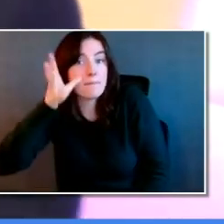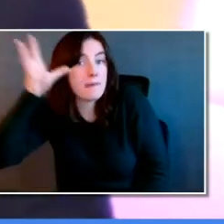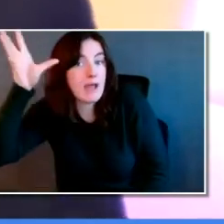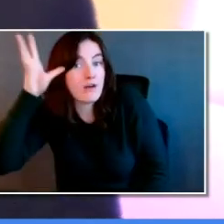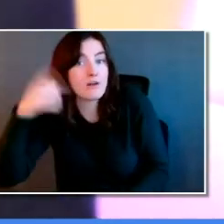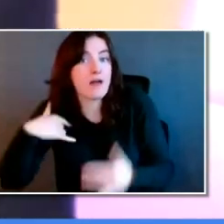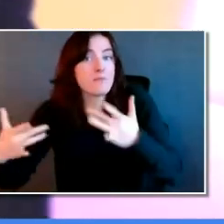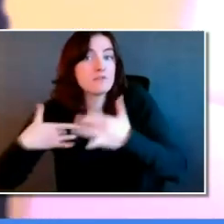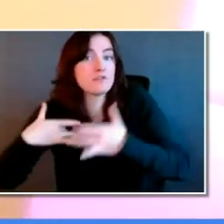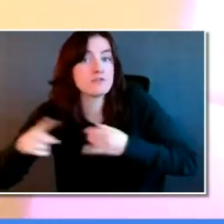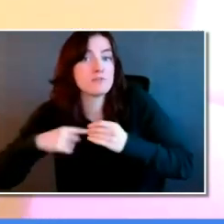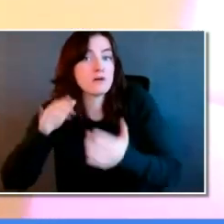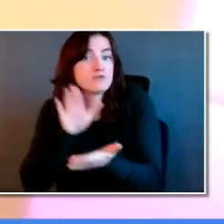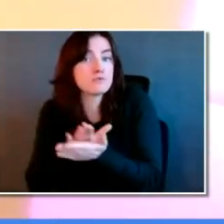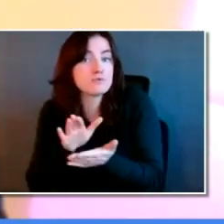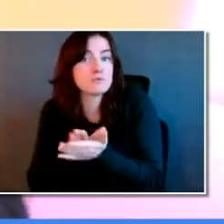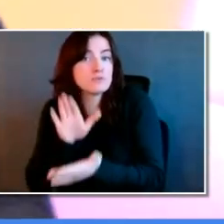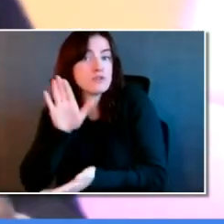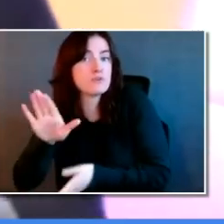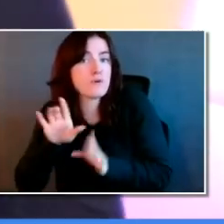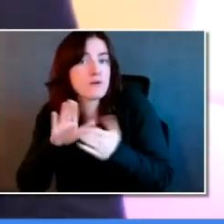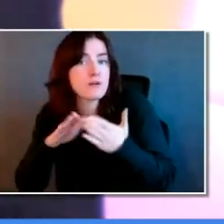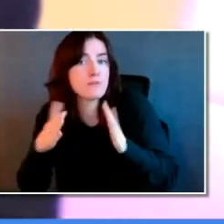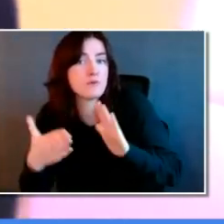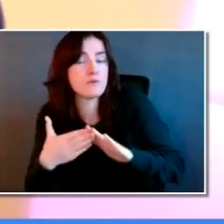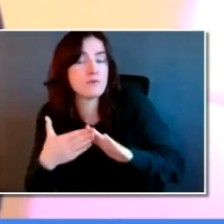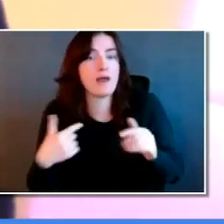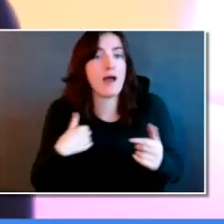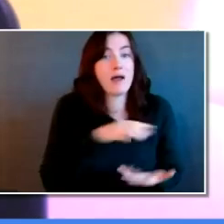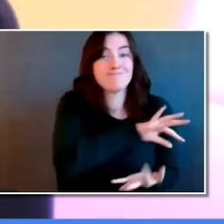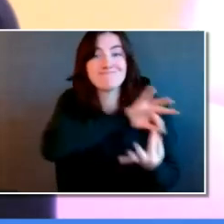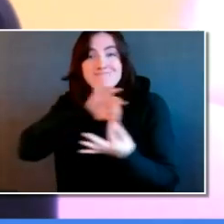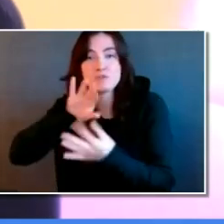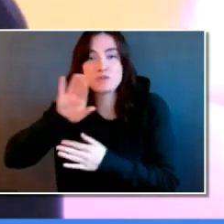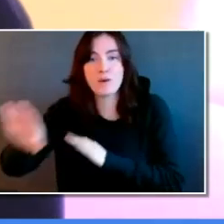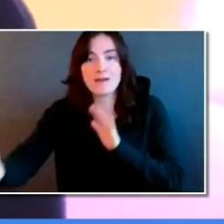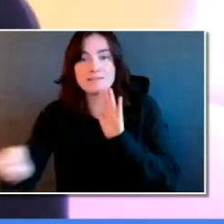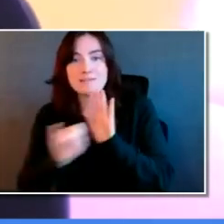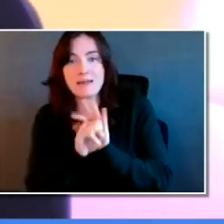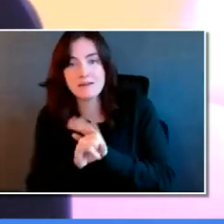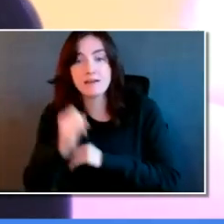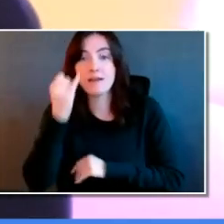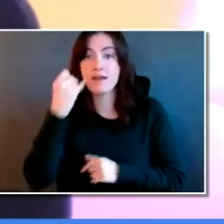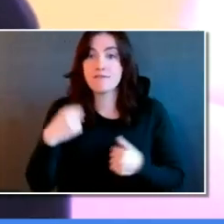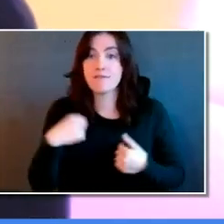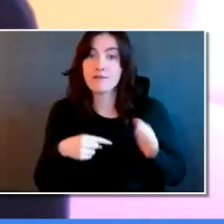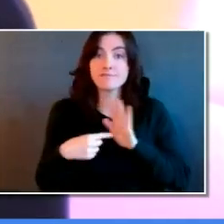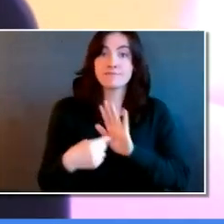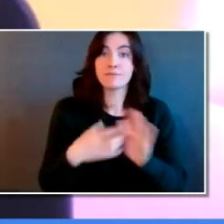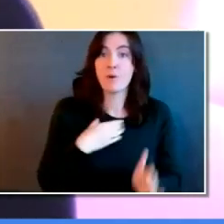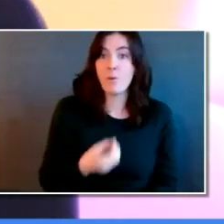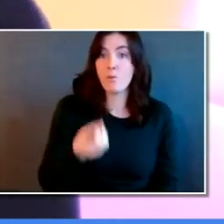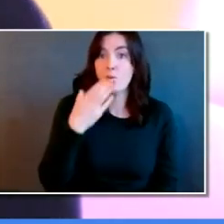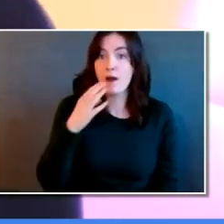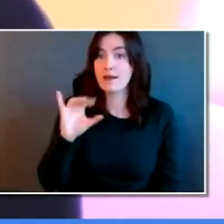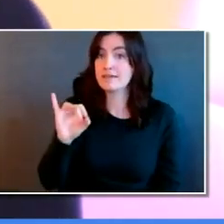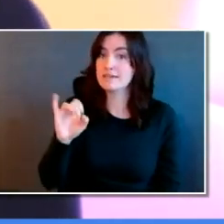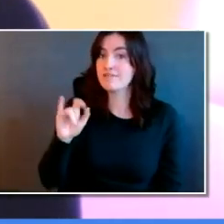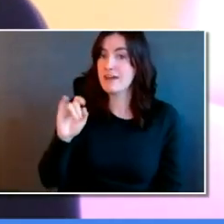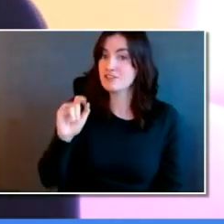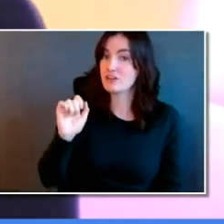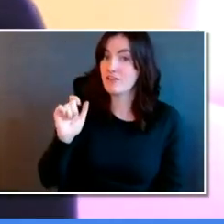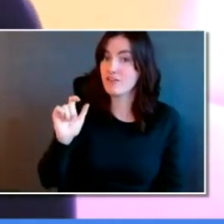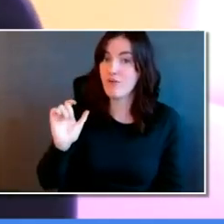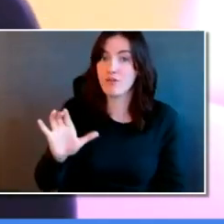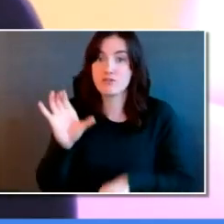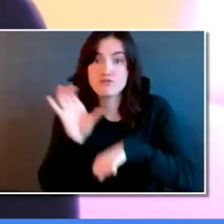your community, I'm appealing to your identity. If I appeal to you as a white evangelical Christian, I'm appealing to